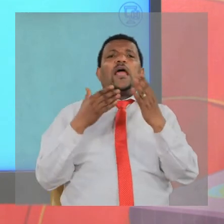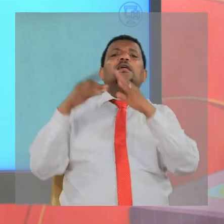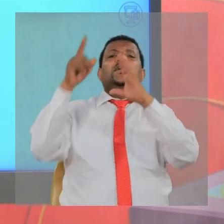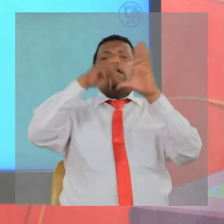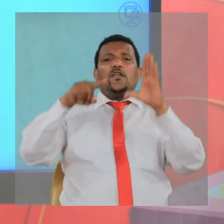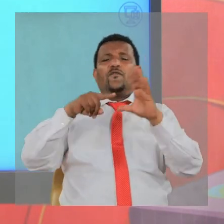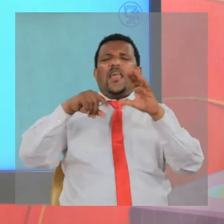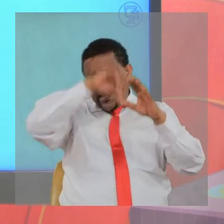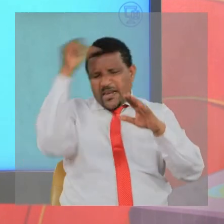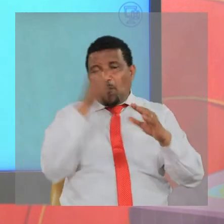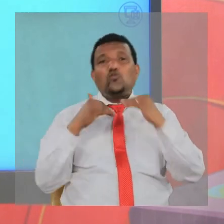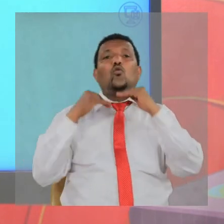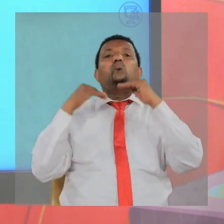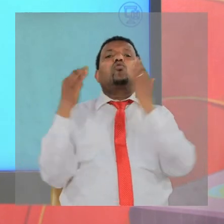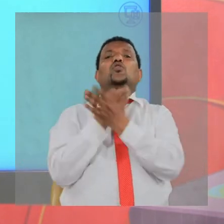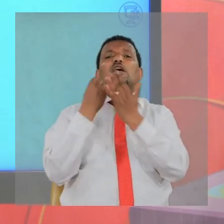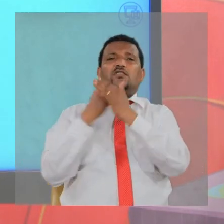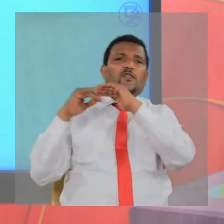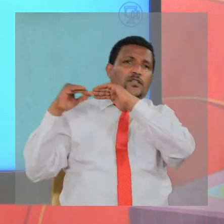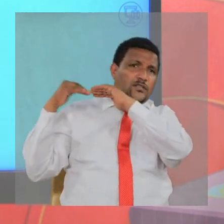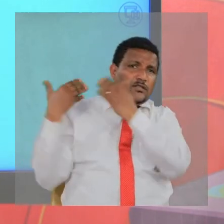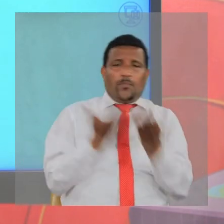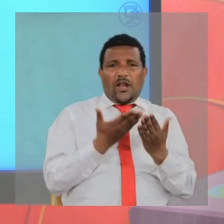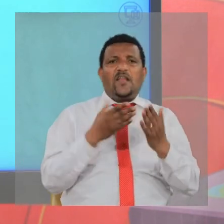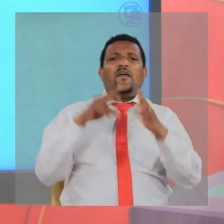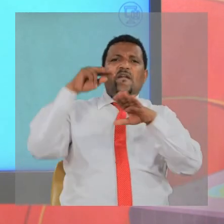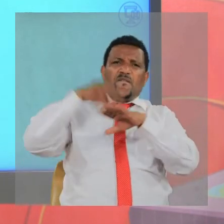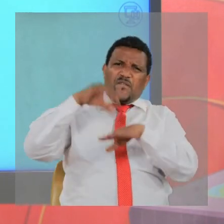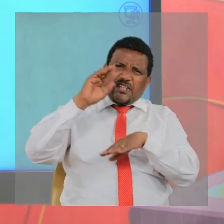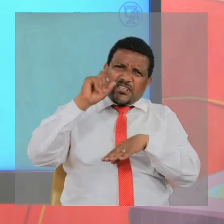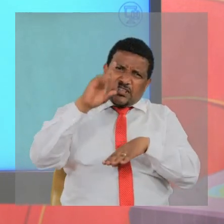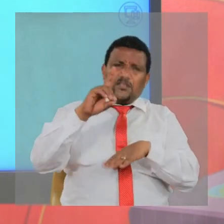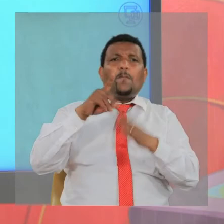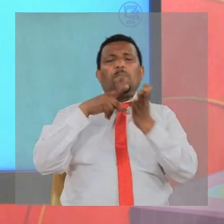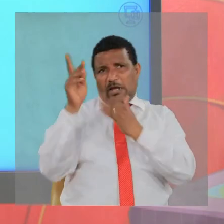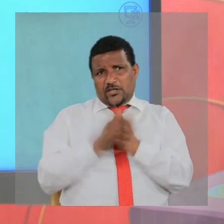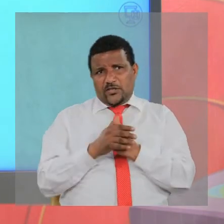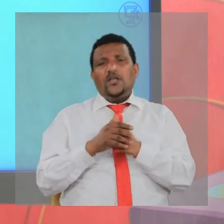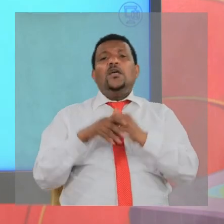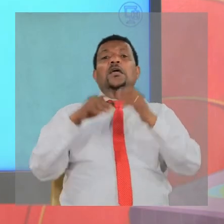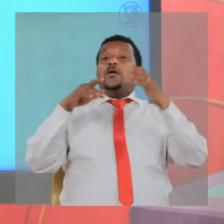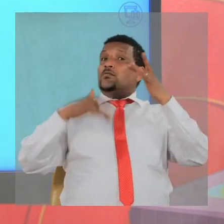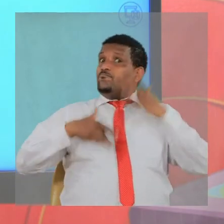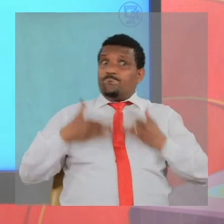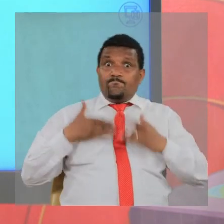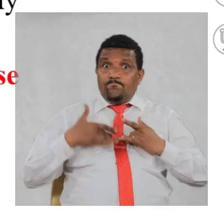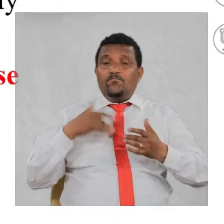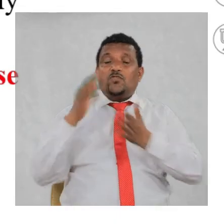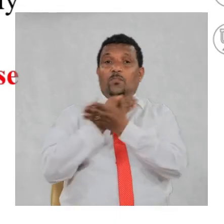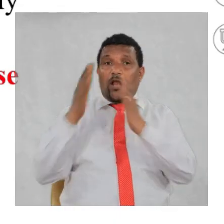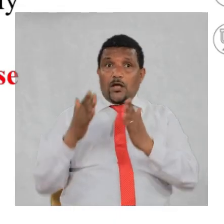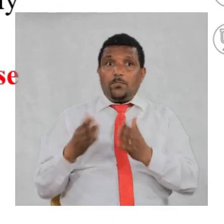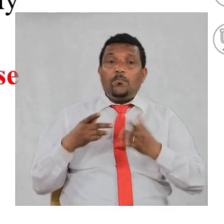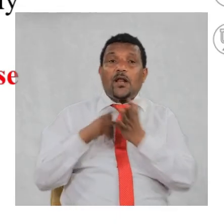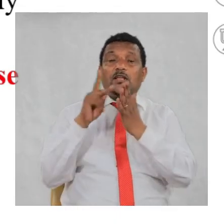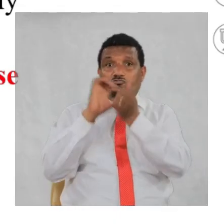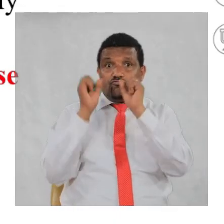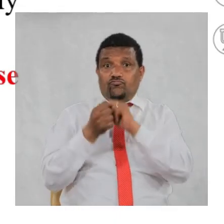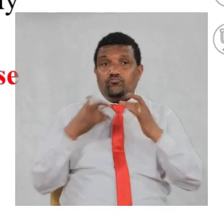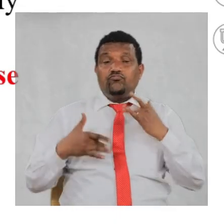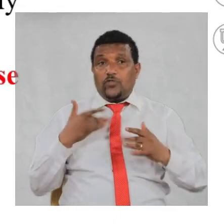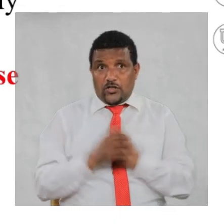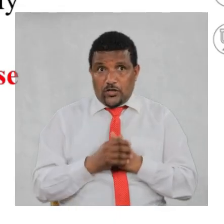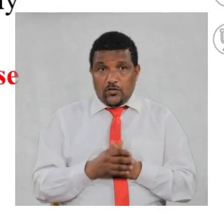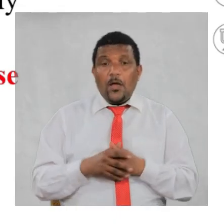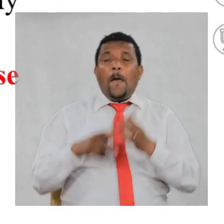supplied at a fixed price. That means the supplier is extremely sensitive to changes in price, and